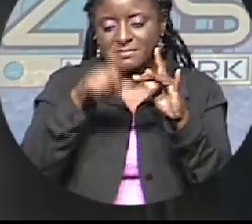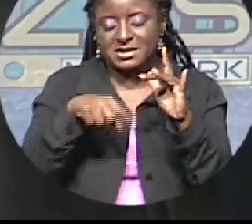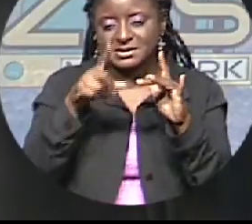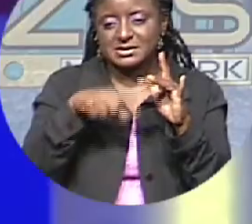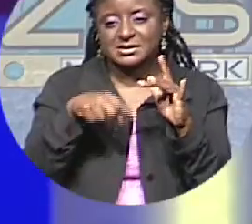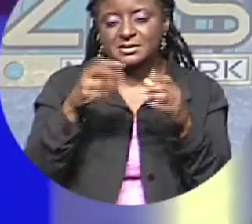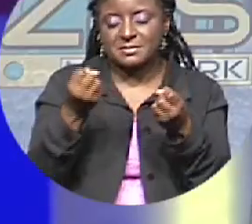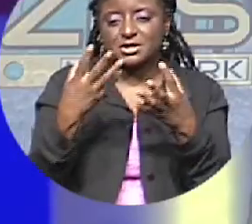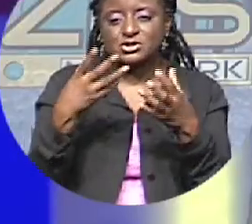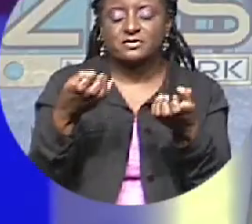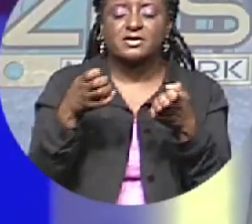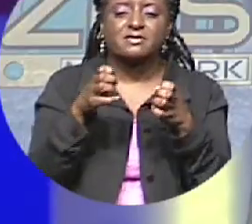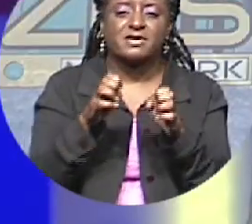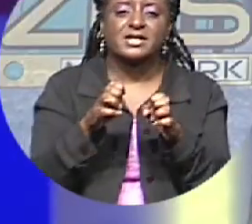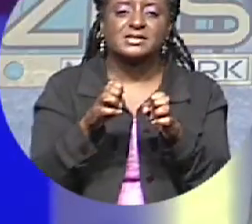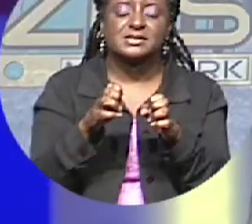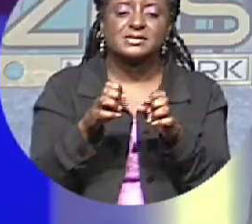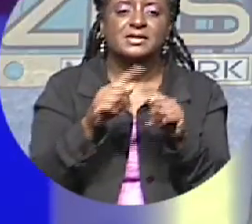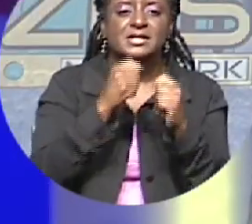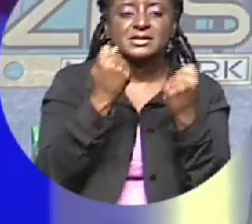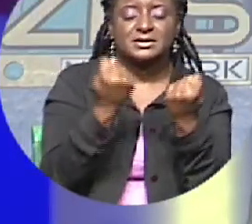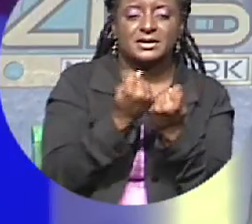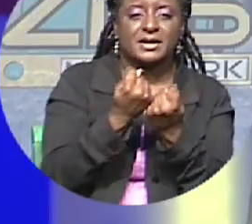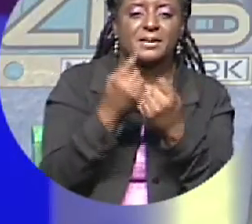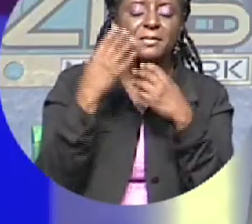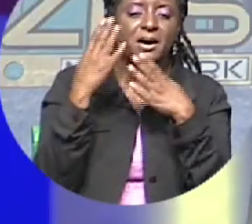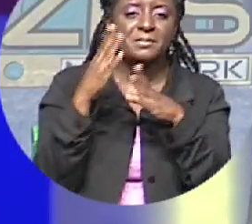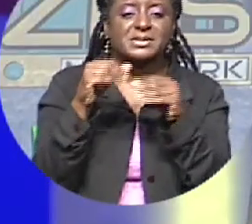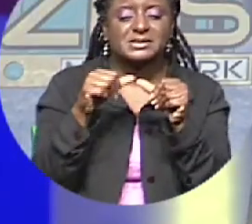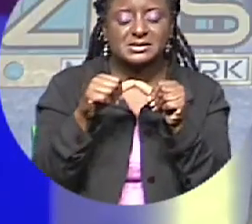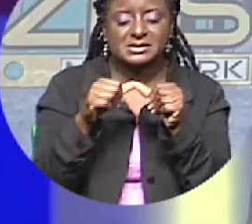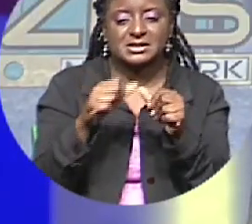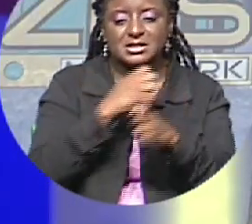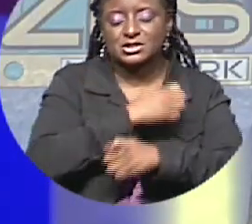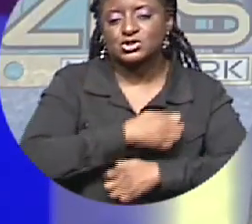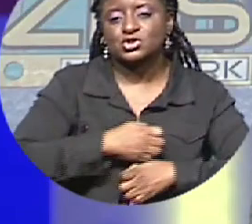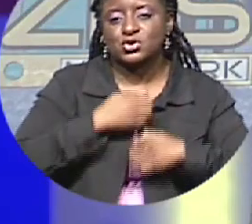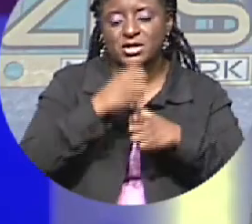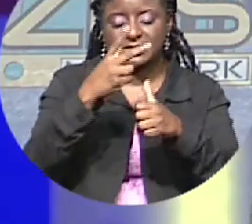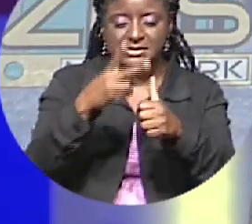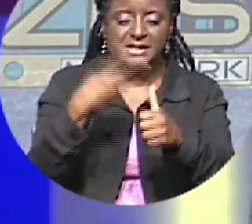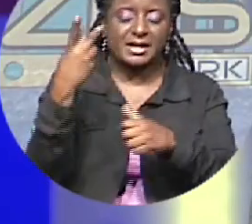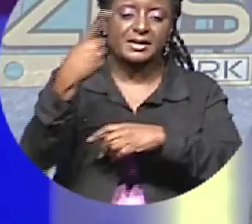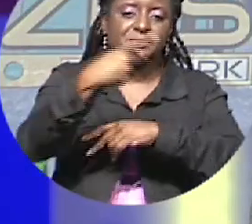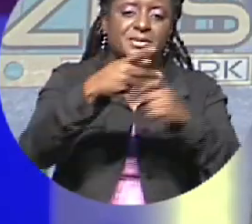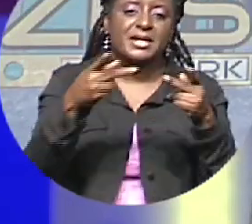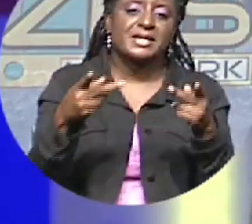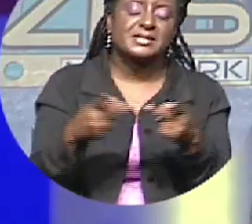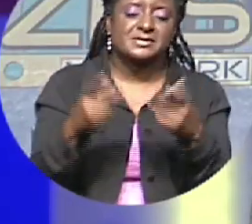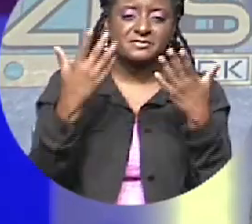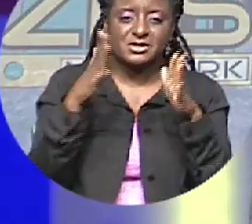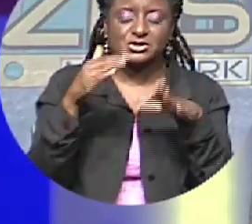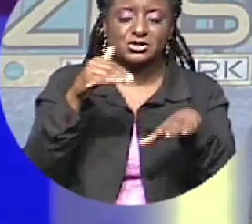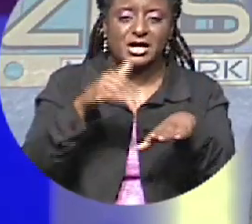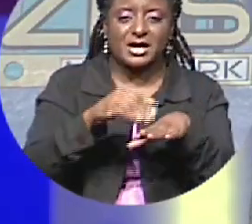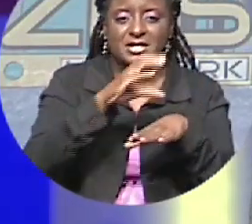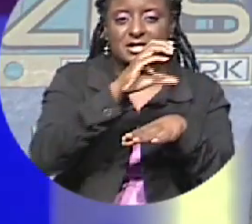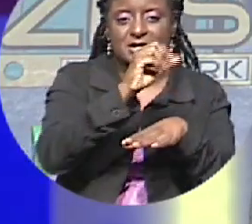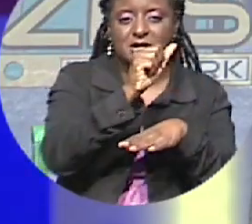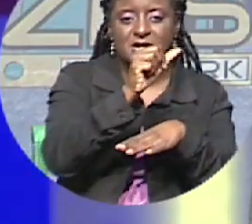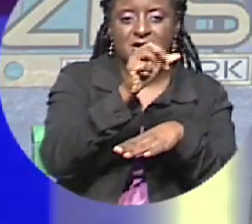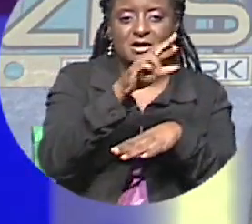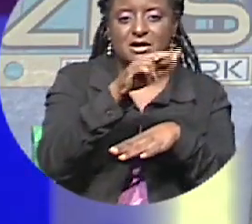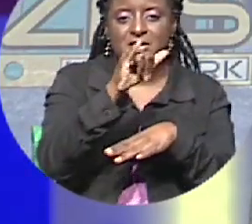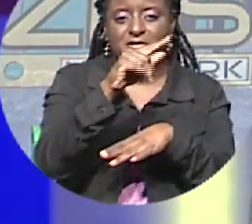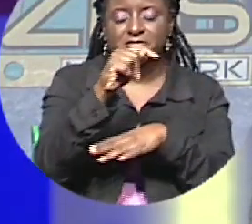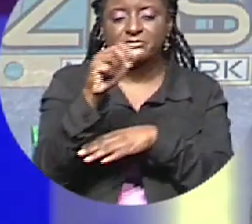event. Team Bahamas is still basking in the glory of its second-place finish at the Carifta Track and Field Championships. There were a number